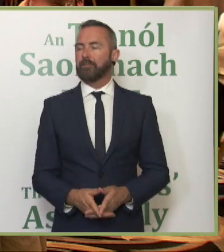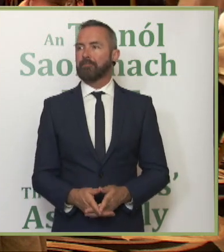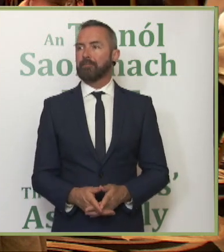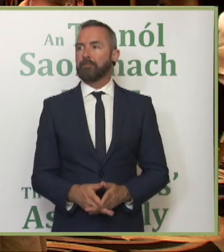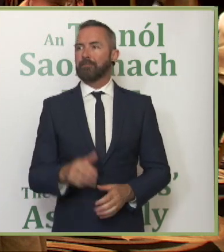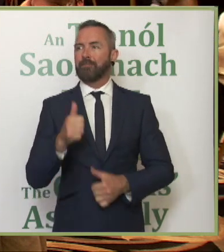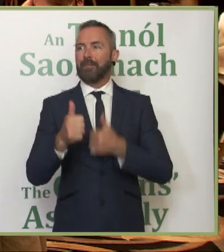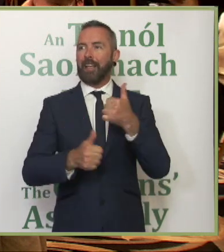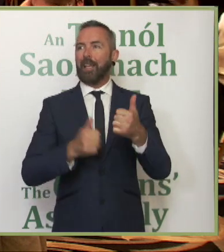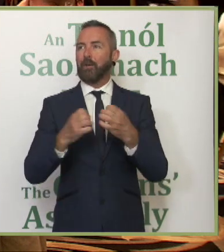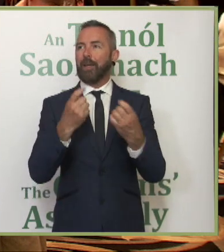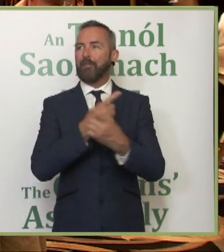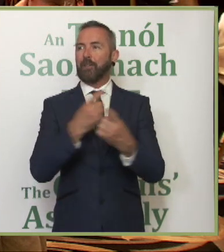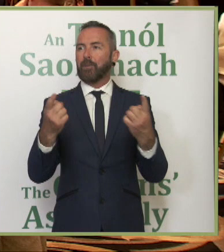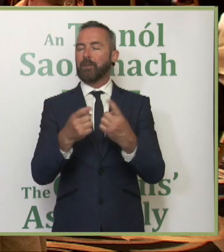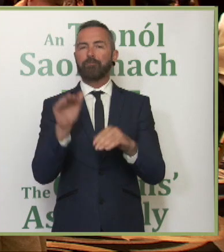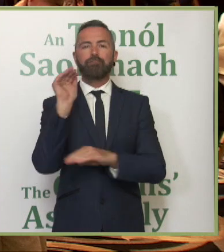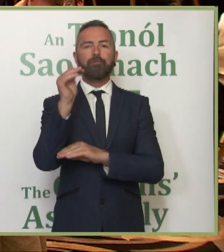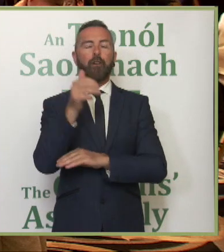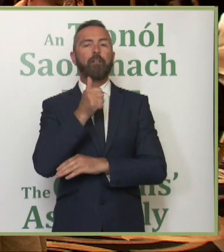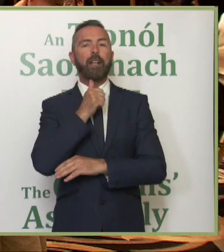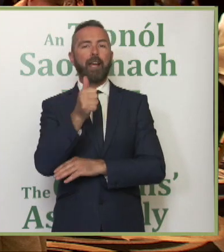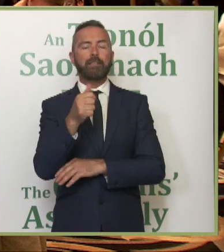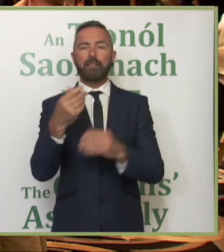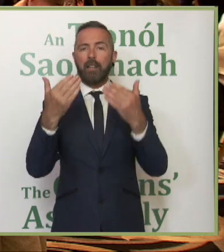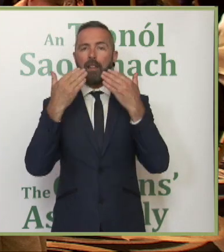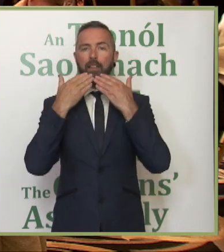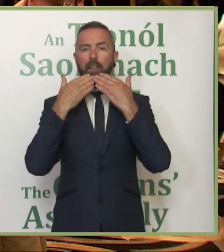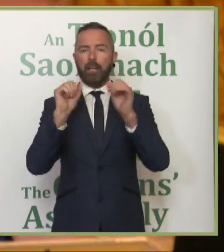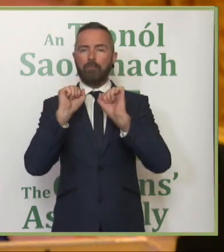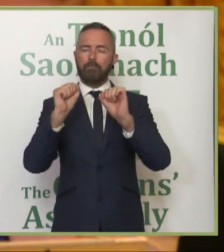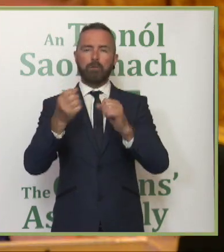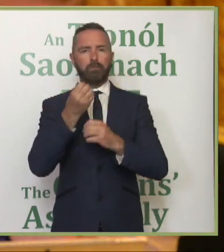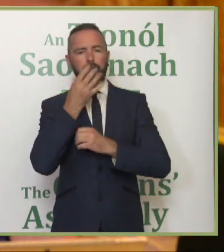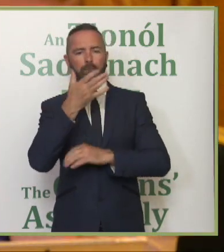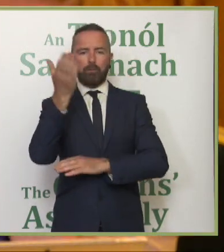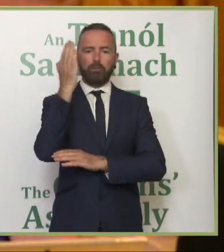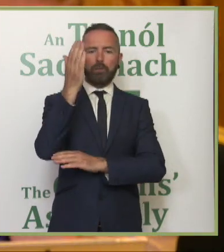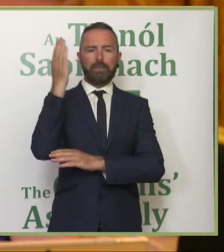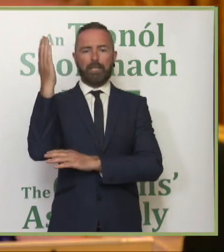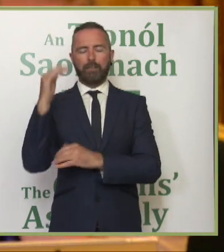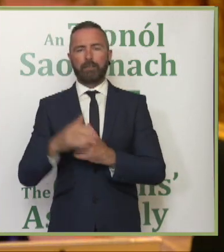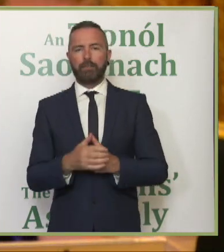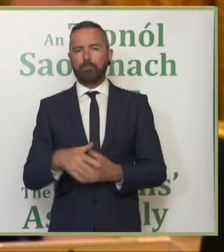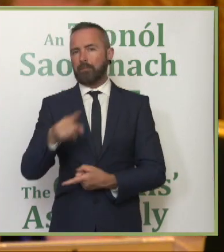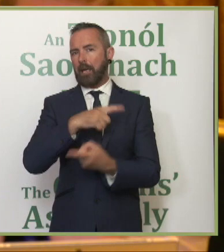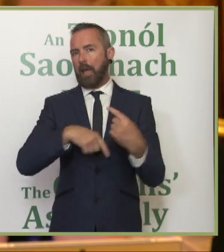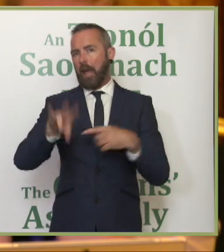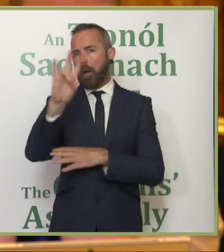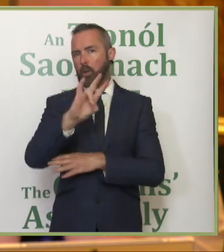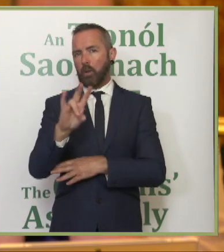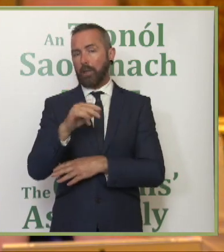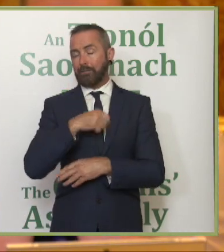Hello everybody, and thank you for the lovely two presentations. Our question was